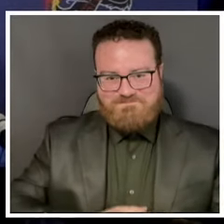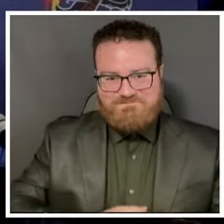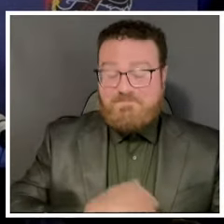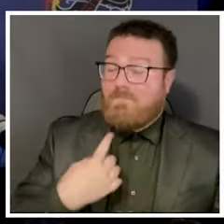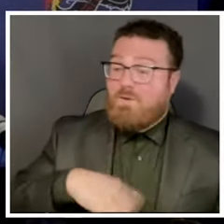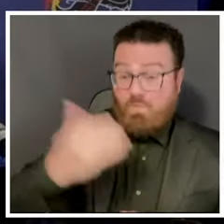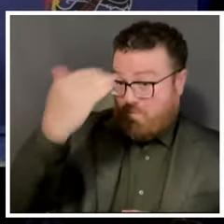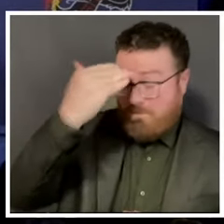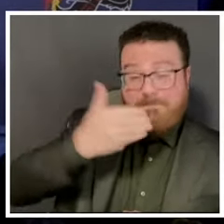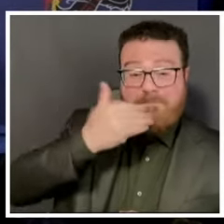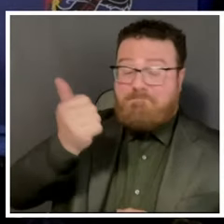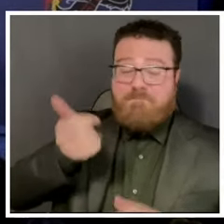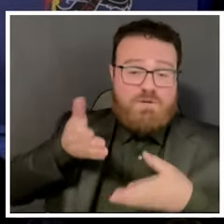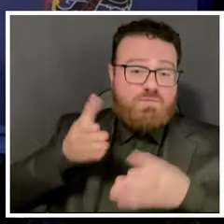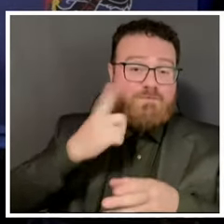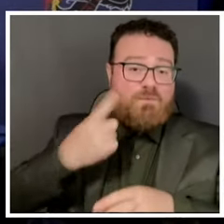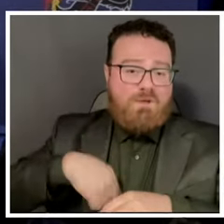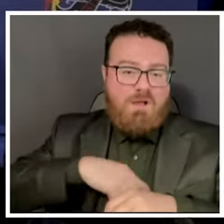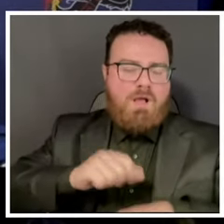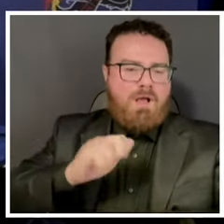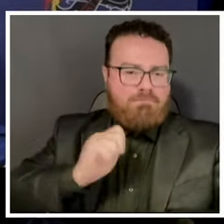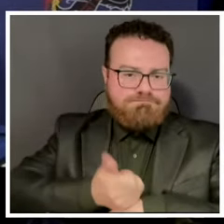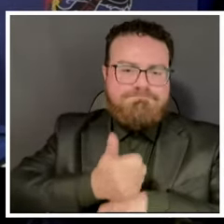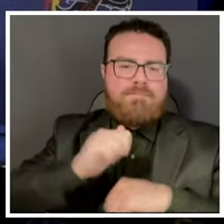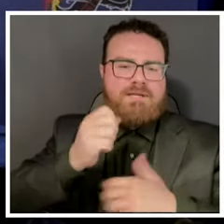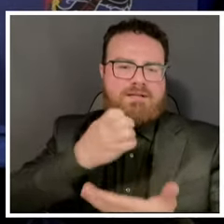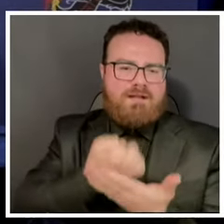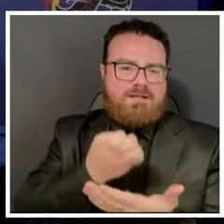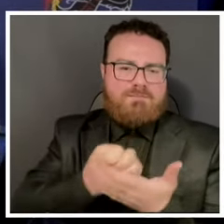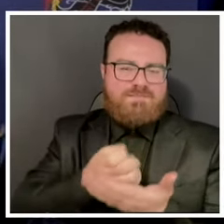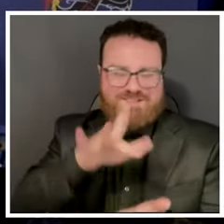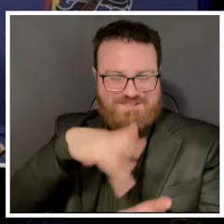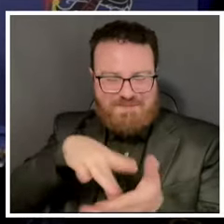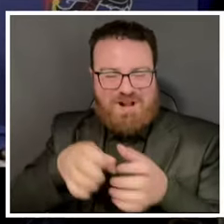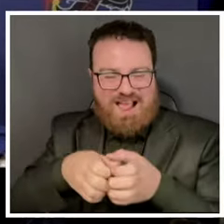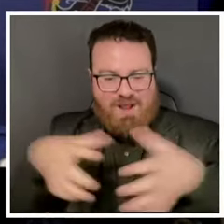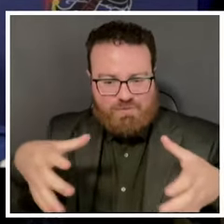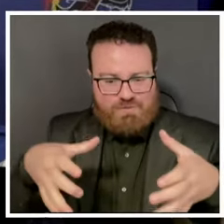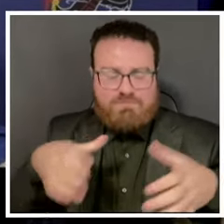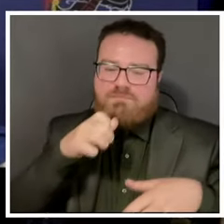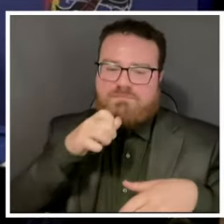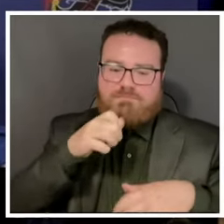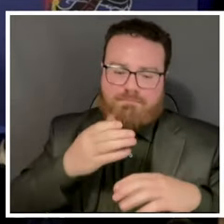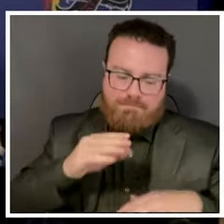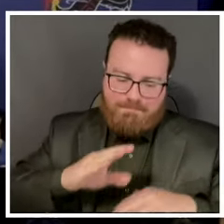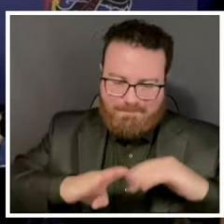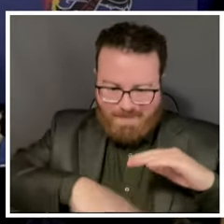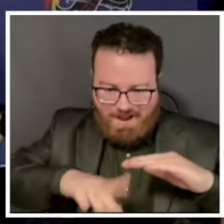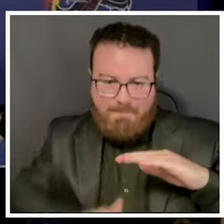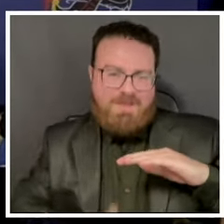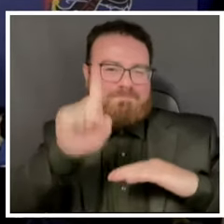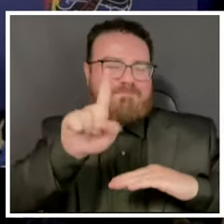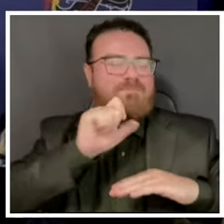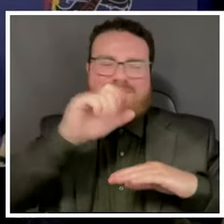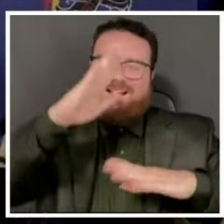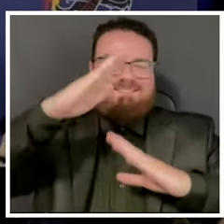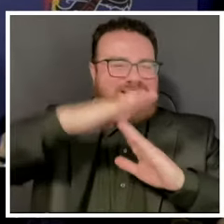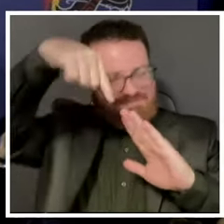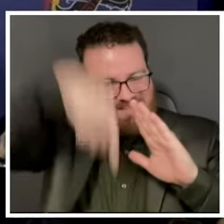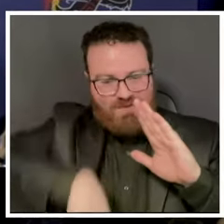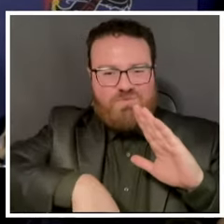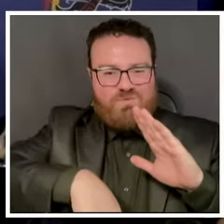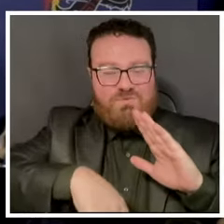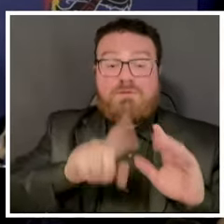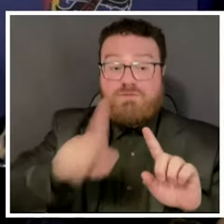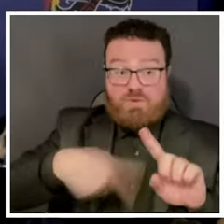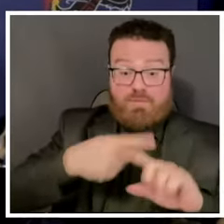To build an economy from the middle out and the bottom up, not the top down, because when you do that, the poor have a ladder up, the middle class